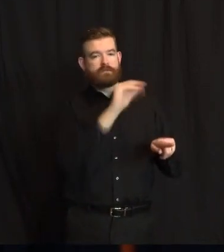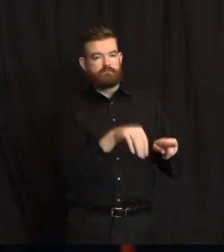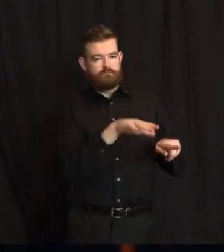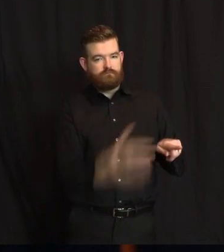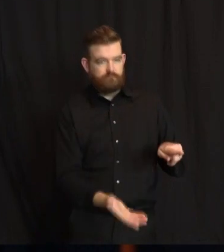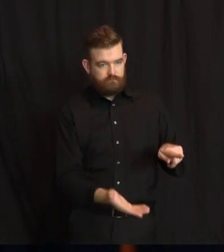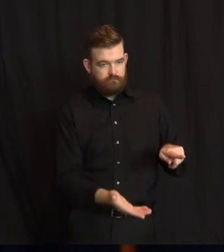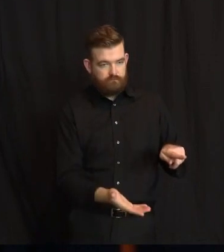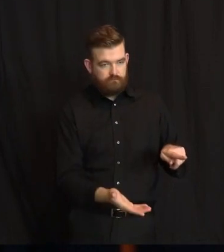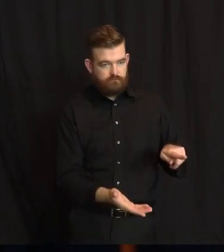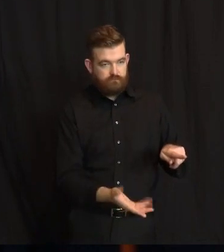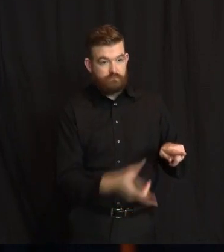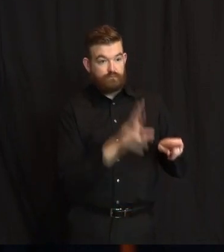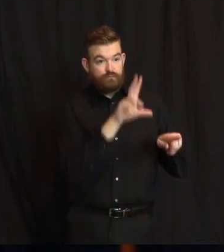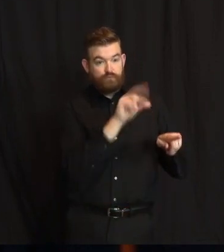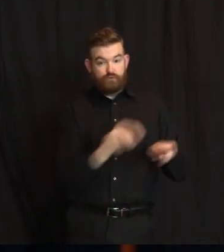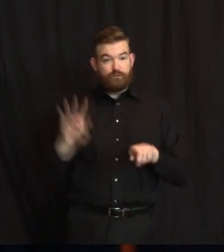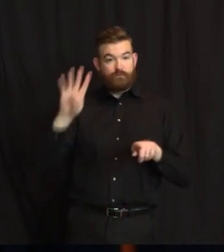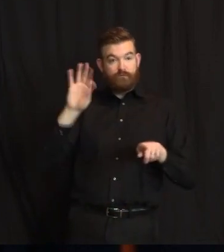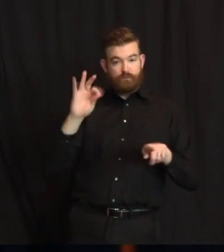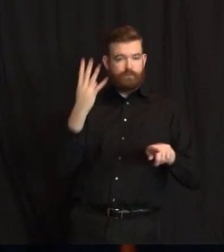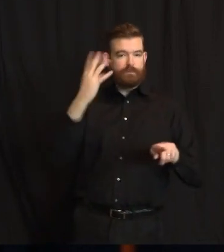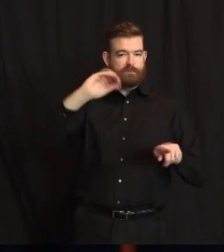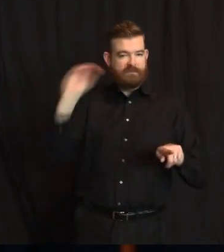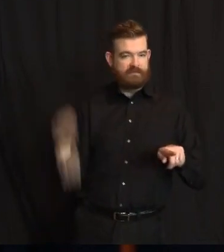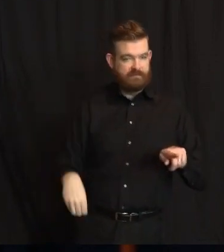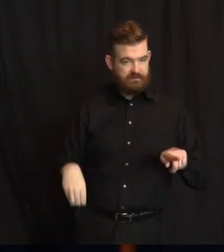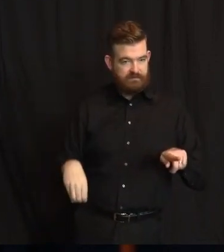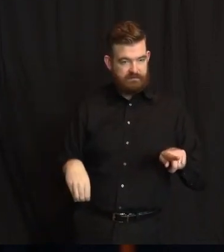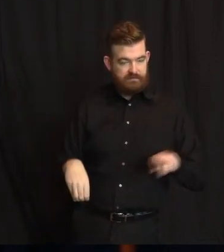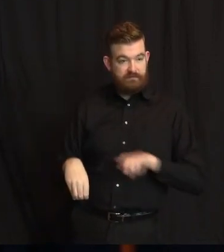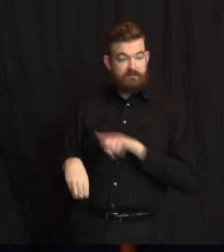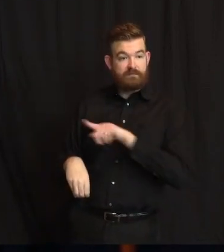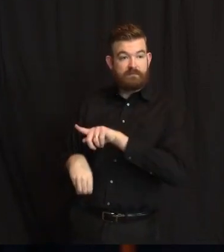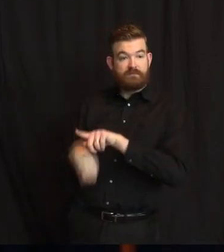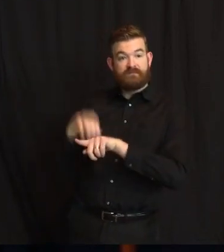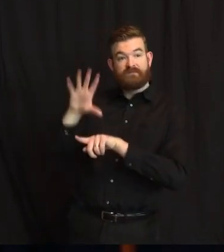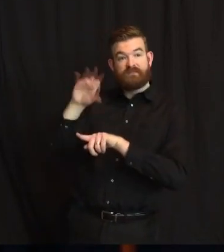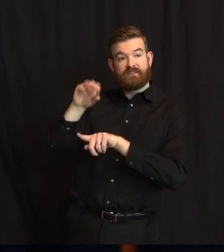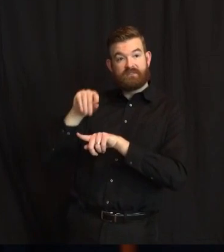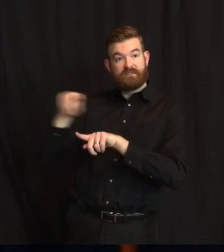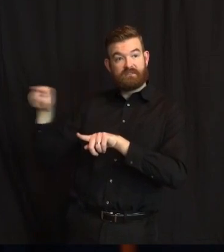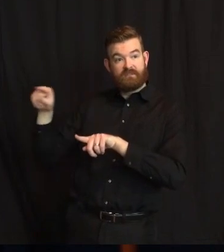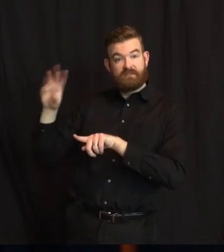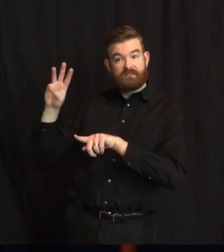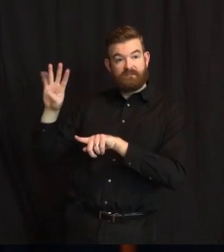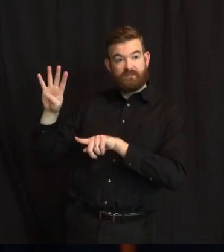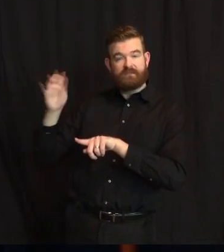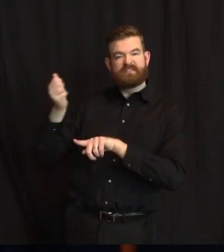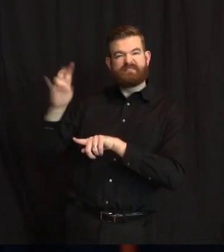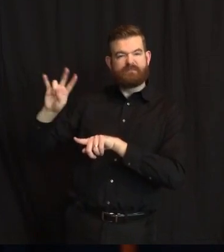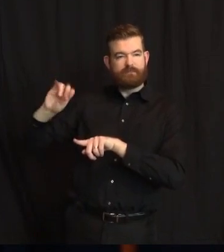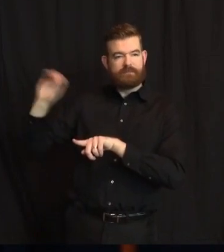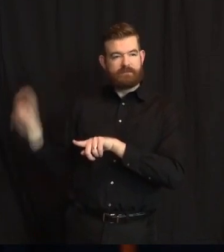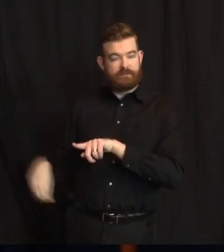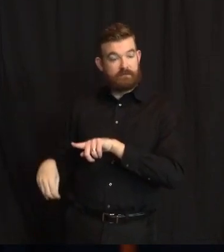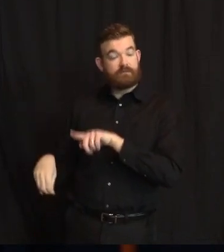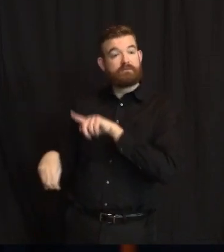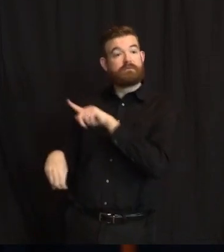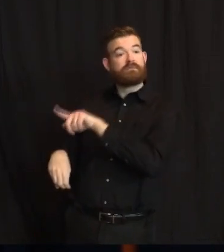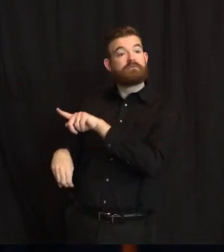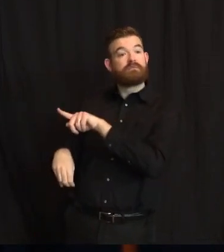of 30 and 49, 17% between the ages of 50 and 64, and